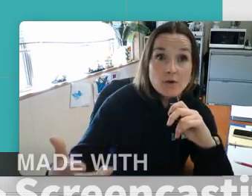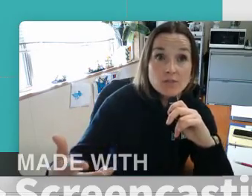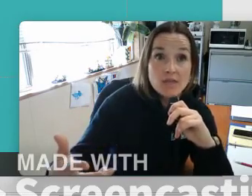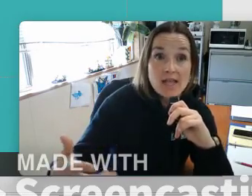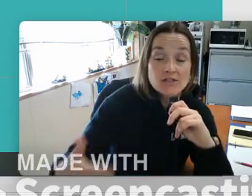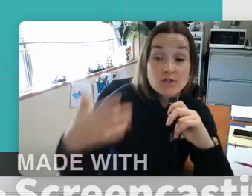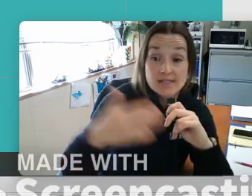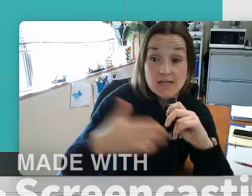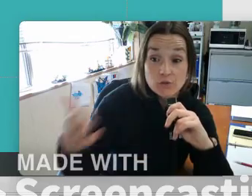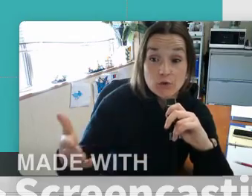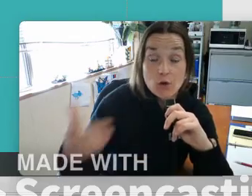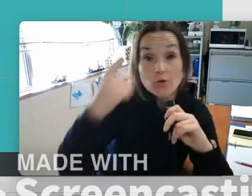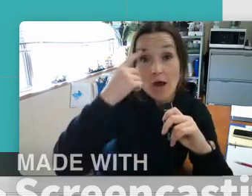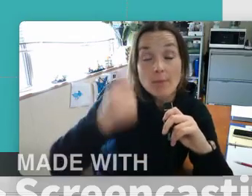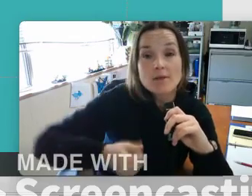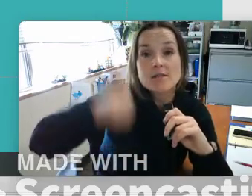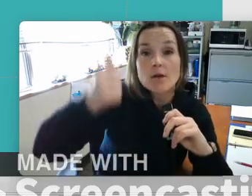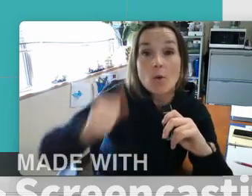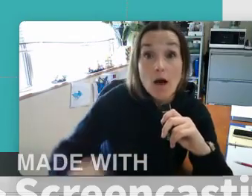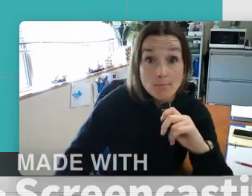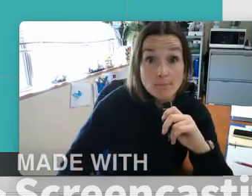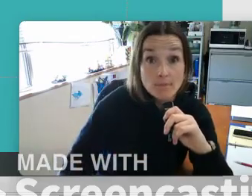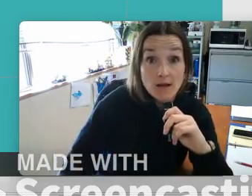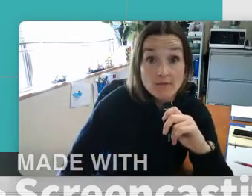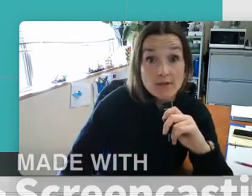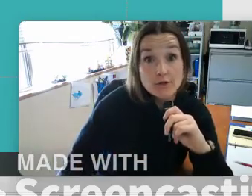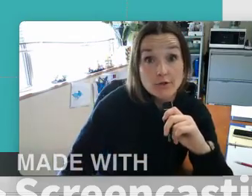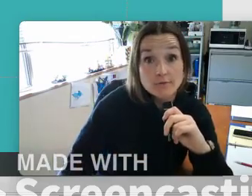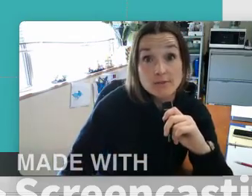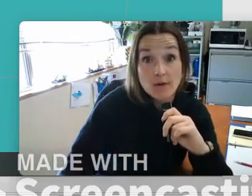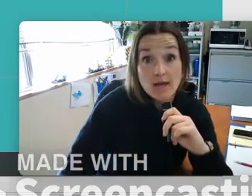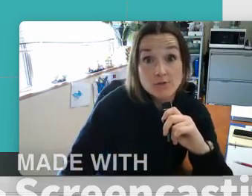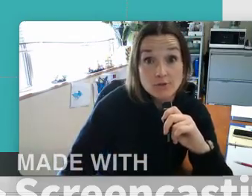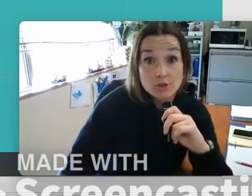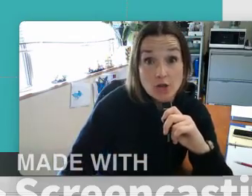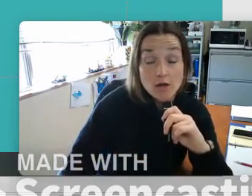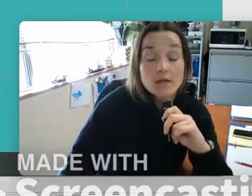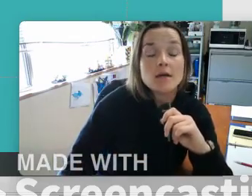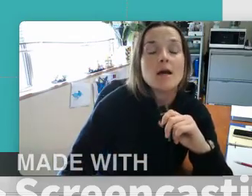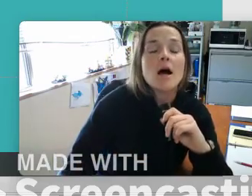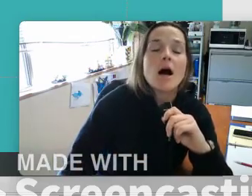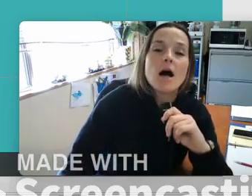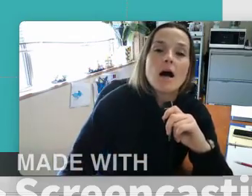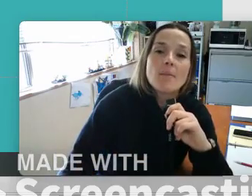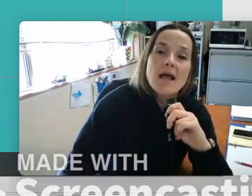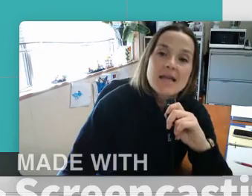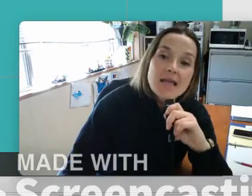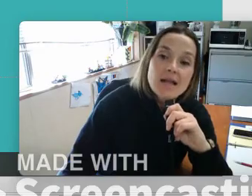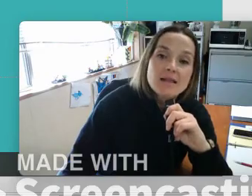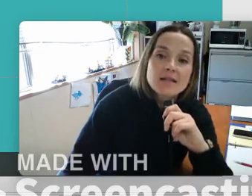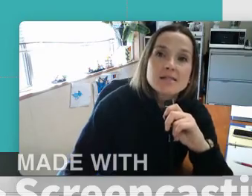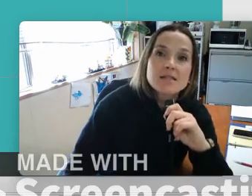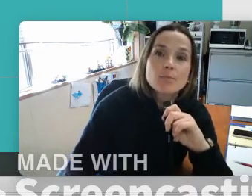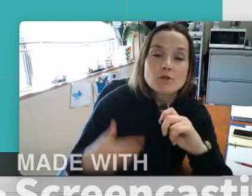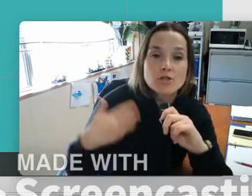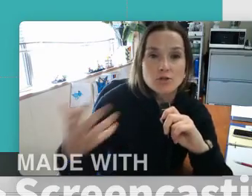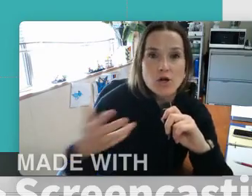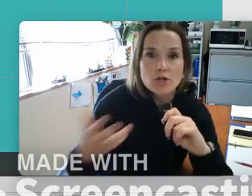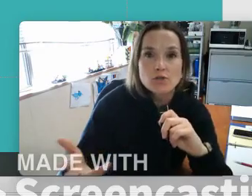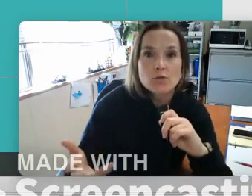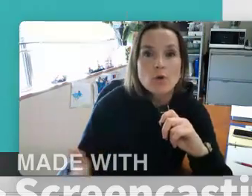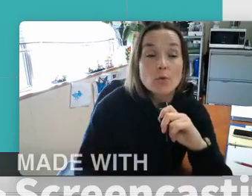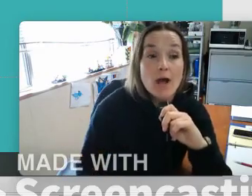a question where the answer is yes or no, your eyebrows need to go up, kind of like you're surprised or in shock. And again, it lets the person